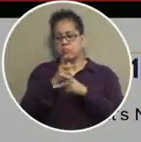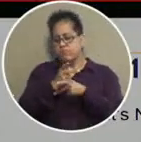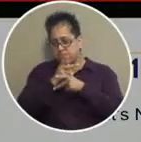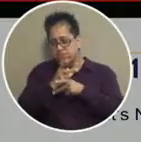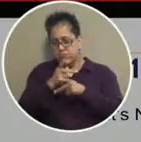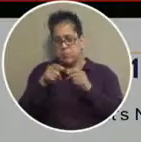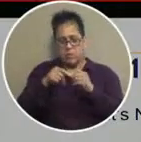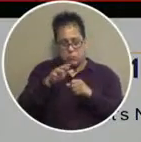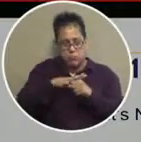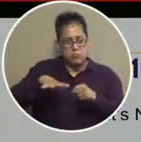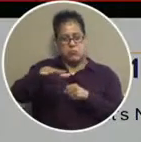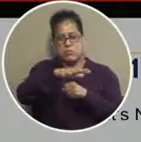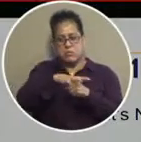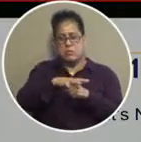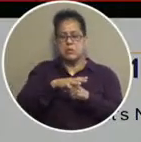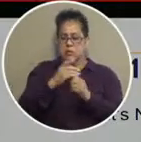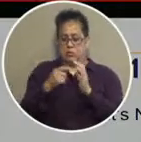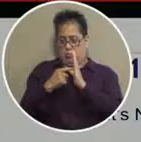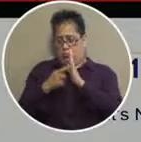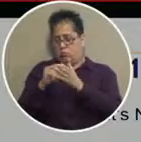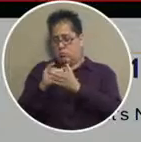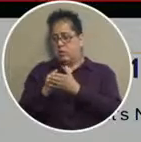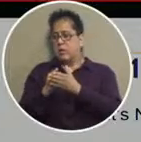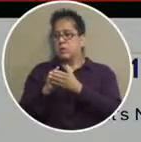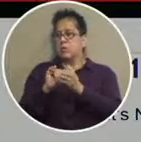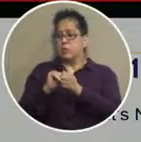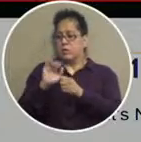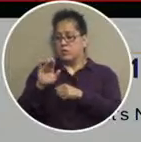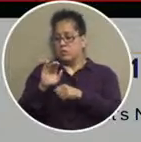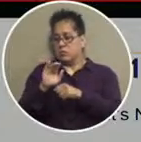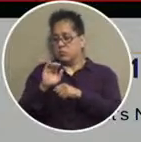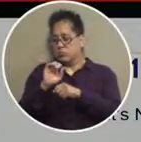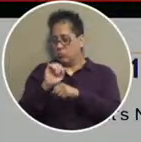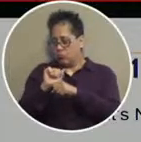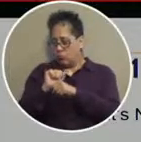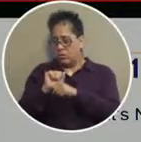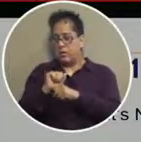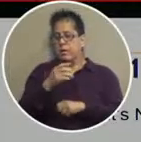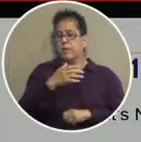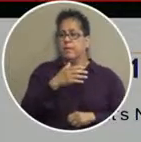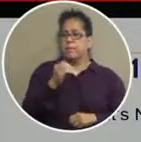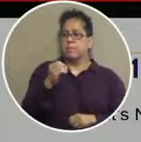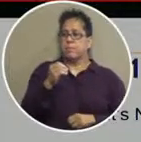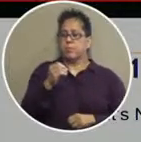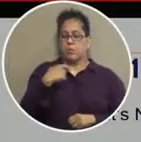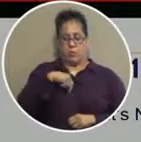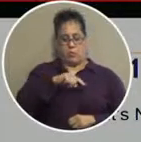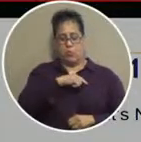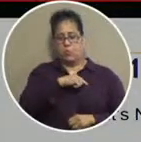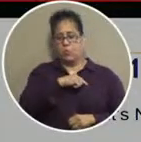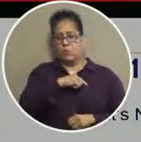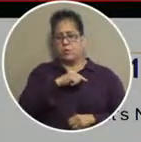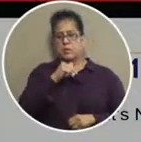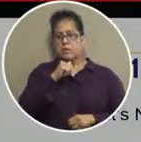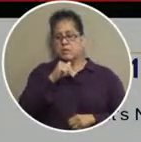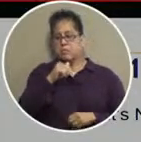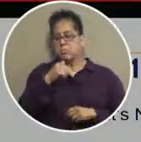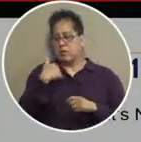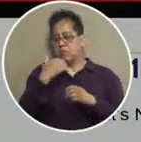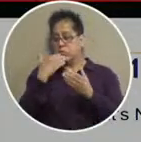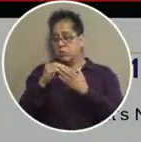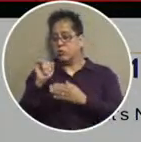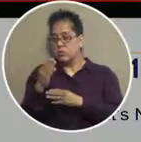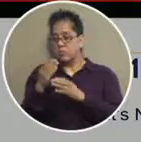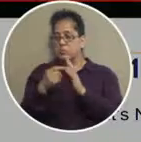and has demonstrated that not only in his word, but in his deeds as well. So we've not done a very good job